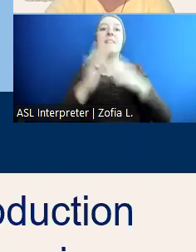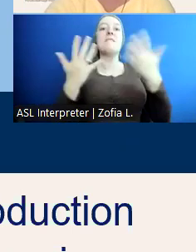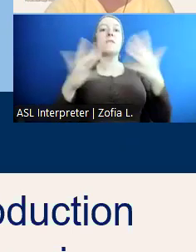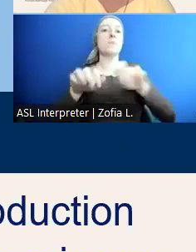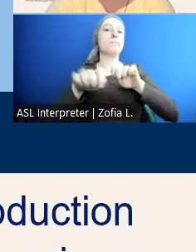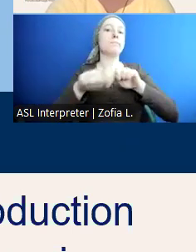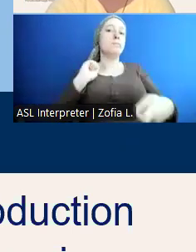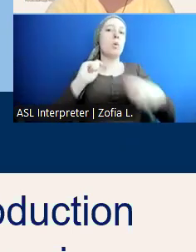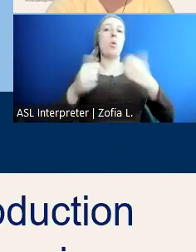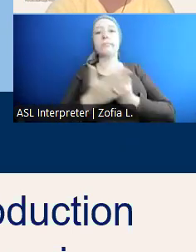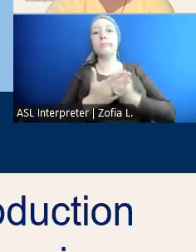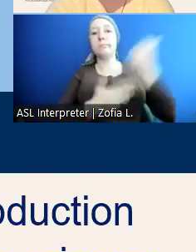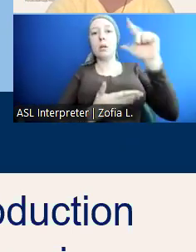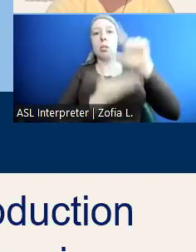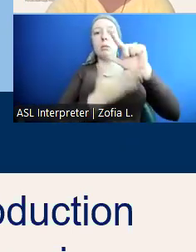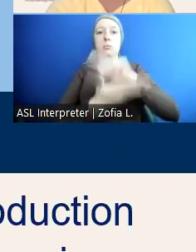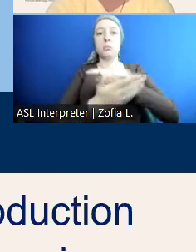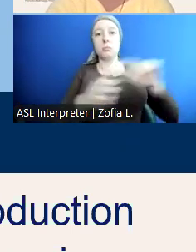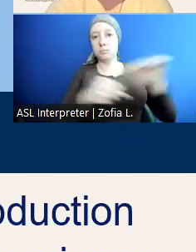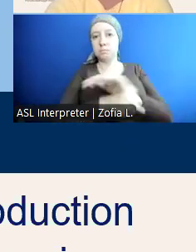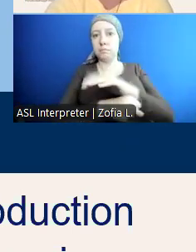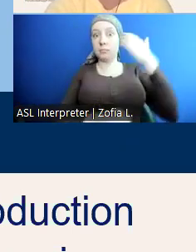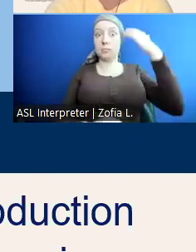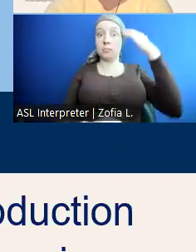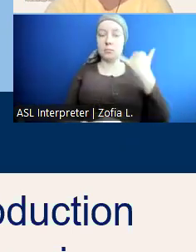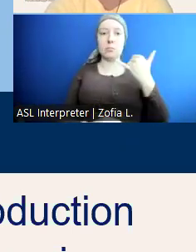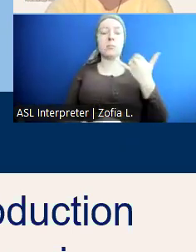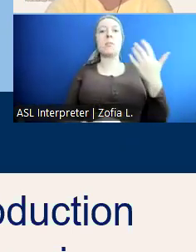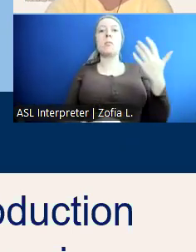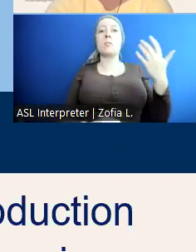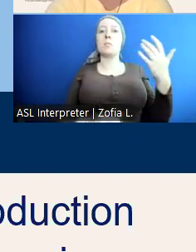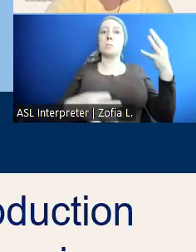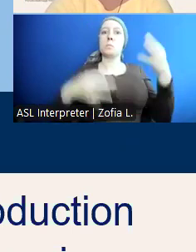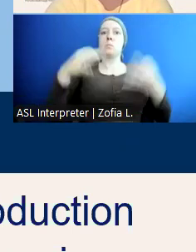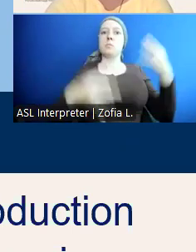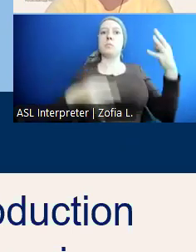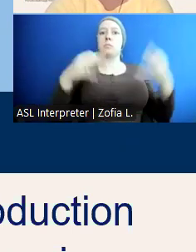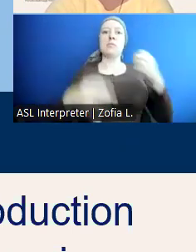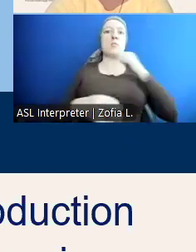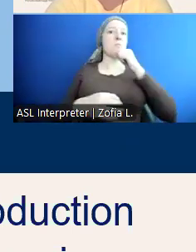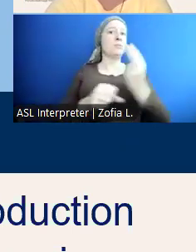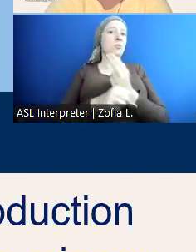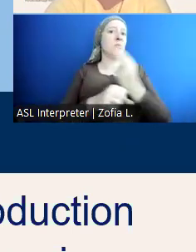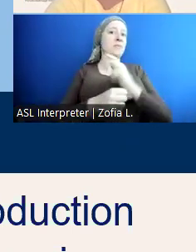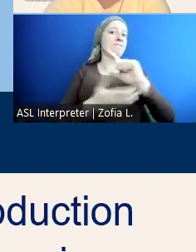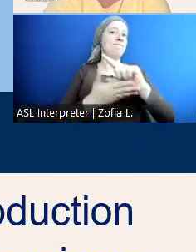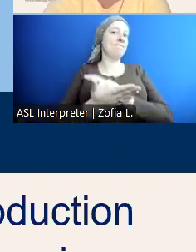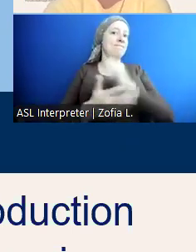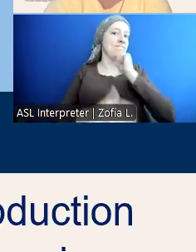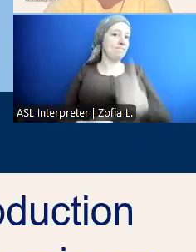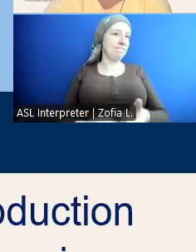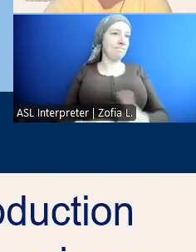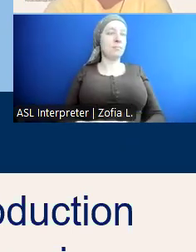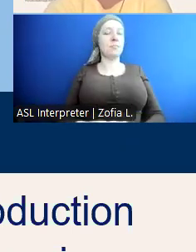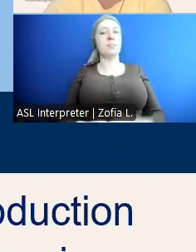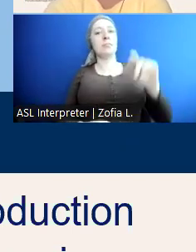or eliminated those laws altogether because prosecutors were not necessarily using them. At